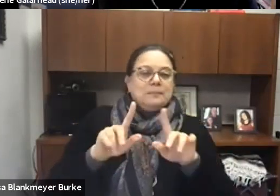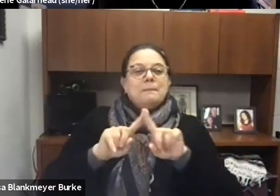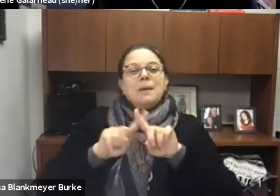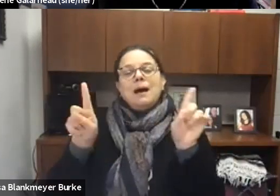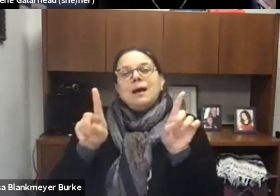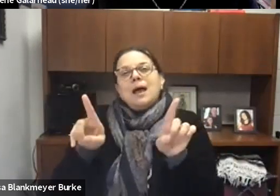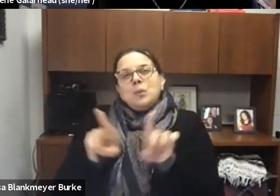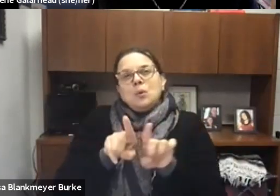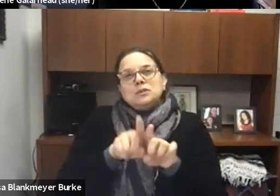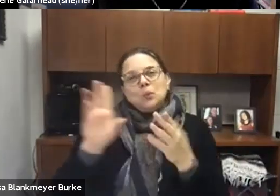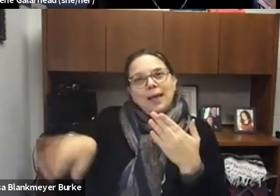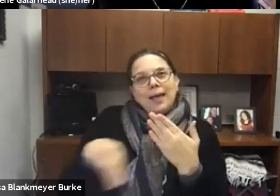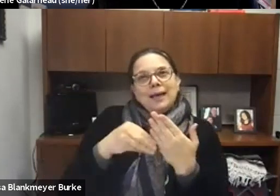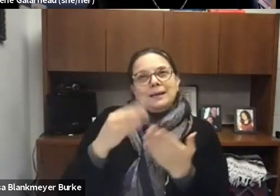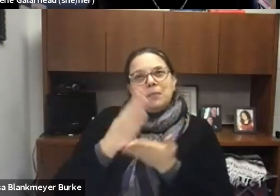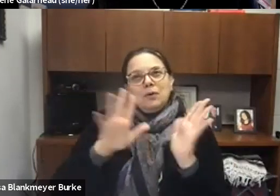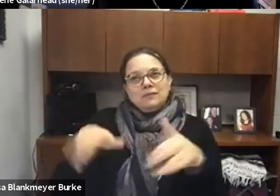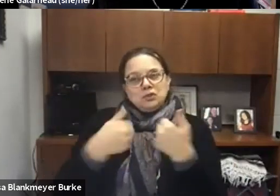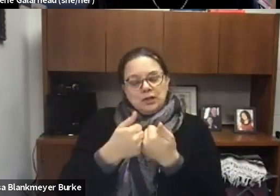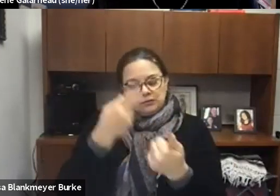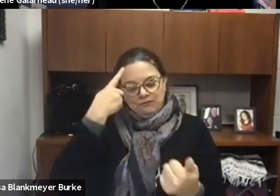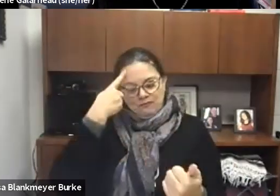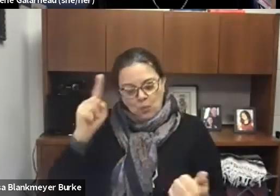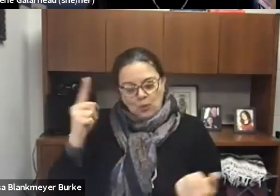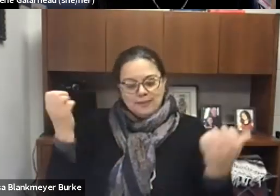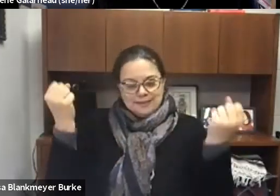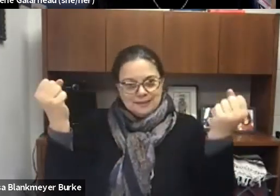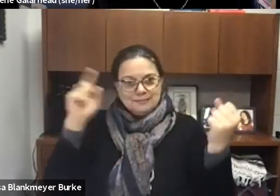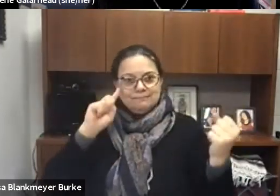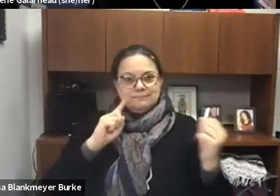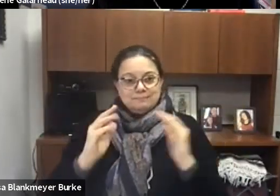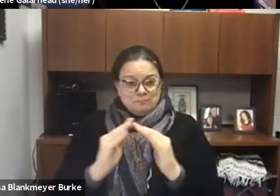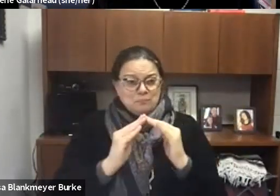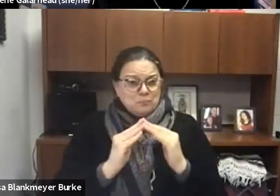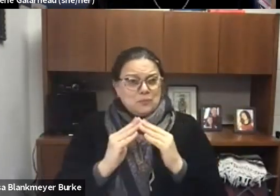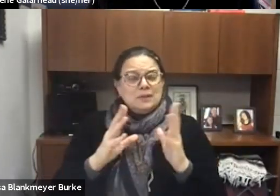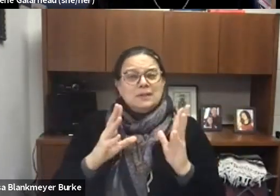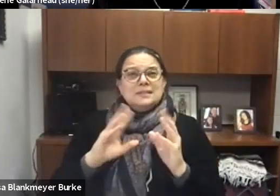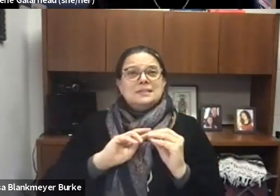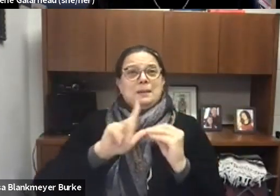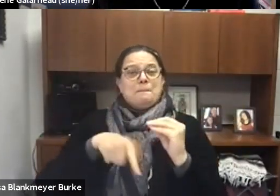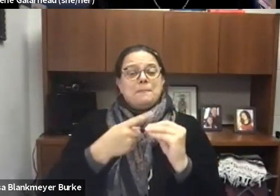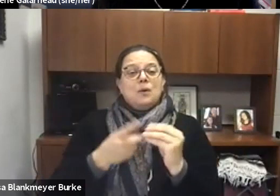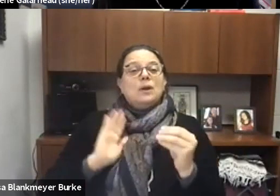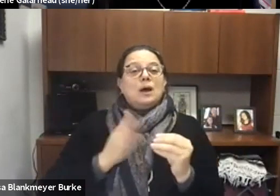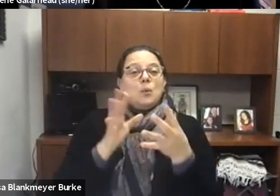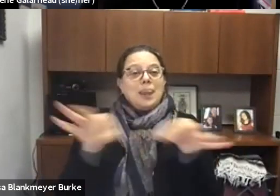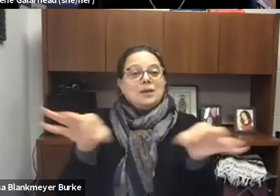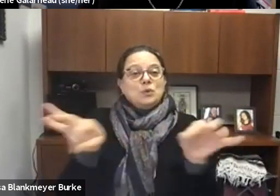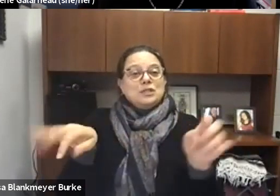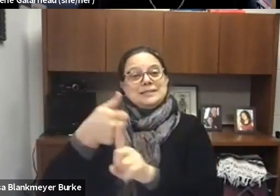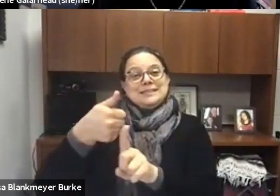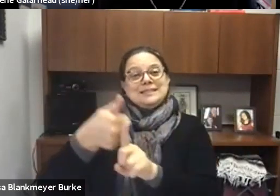in the way that it is. And I would also like to add that some of the challenges for the signing deaf